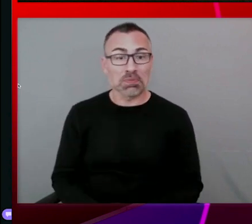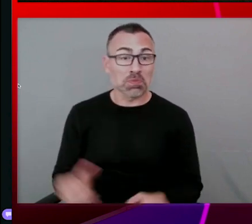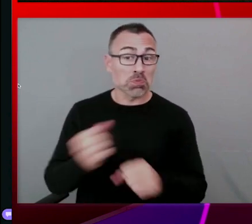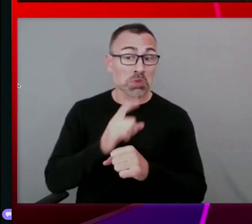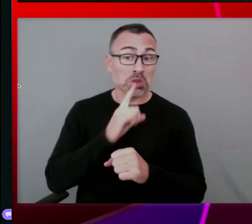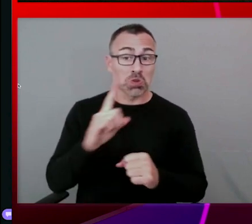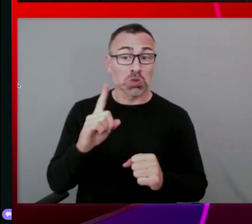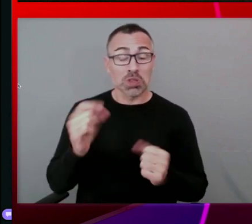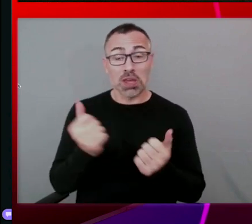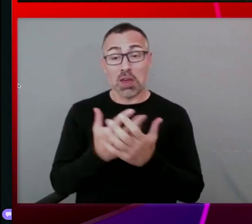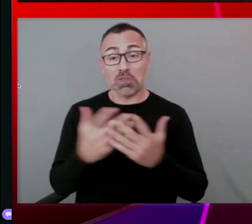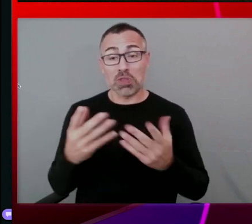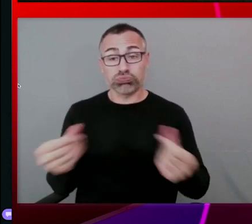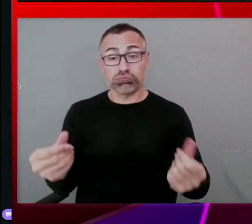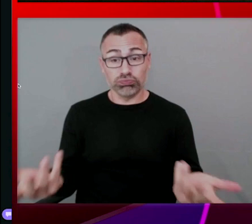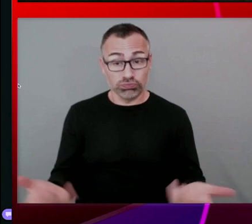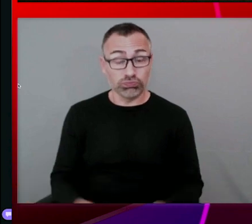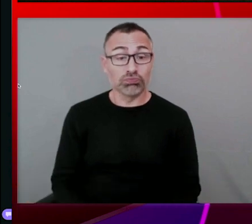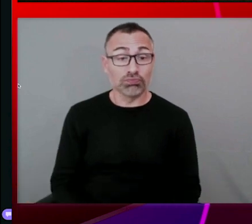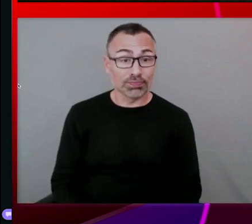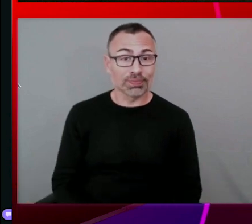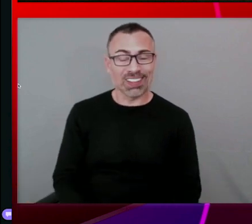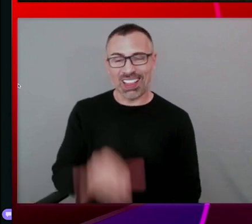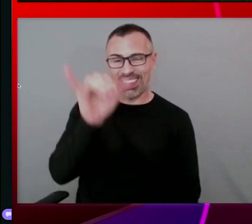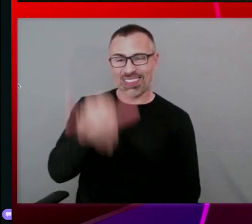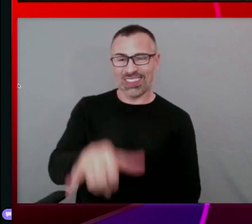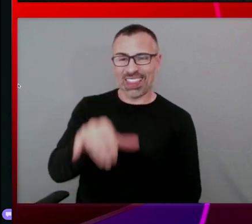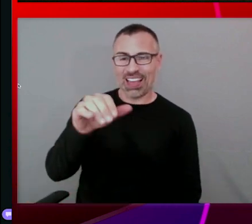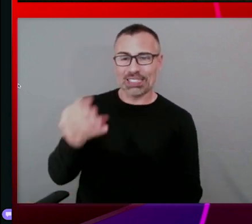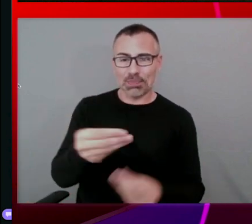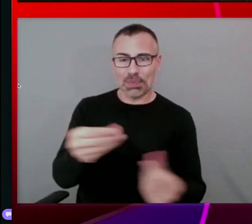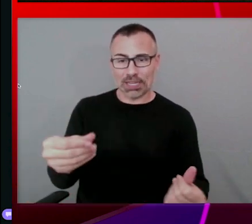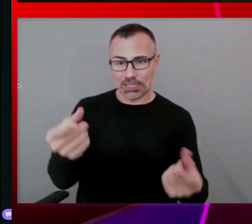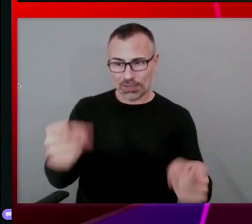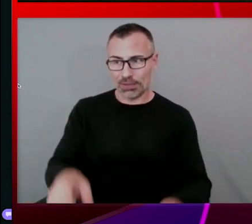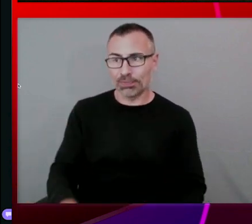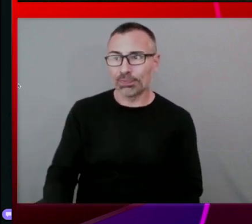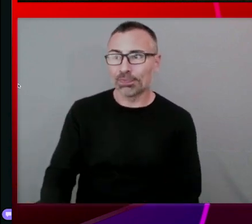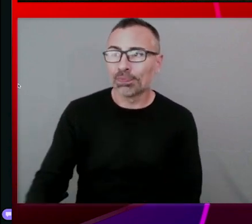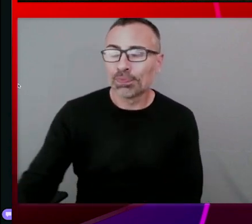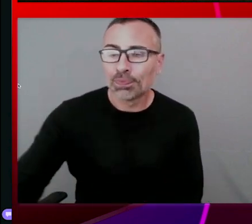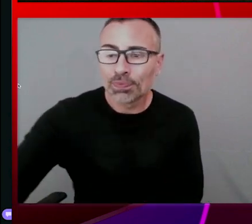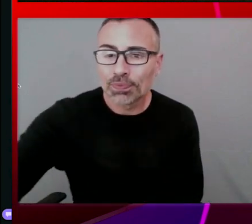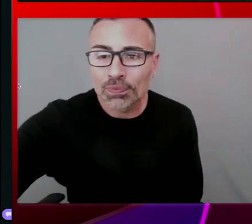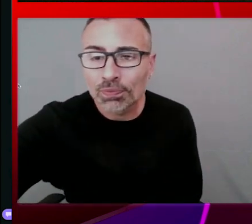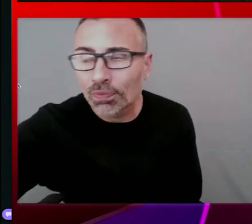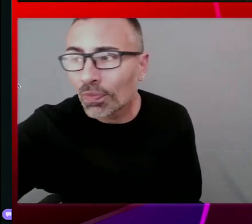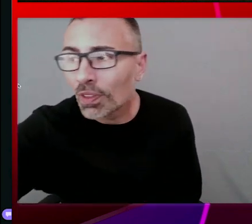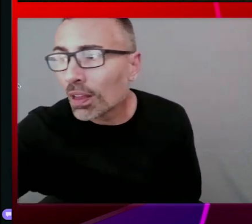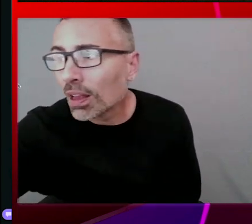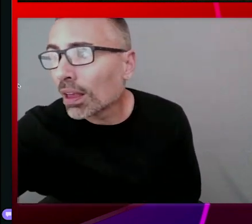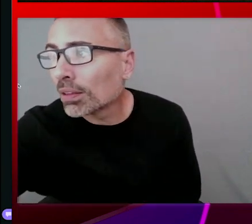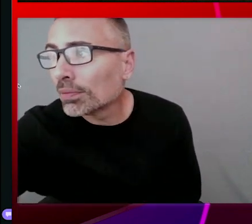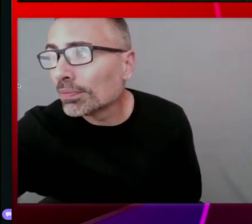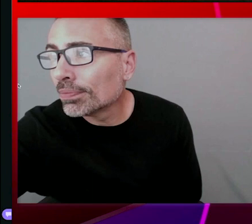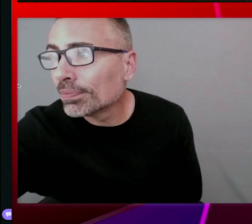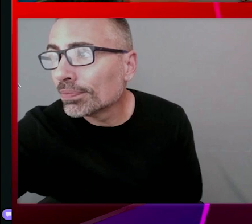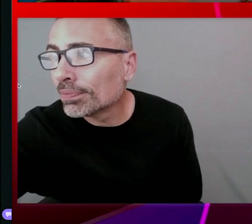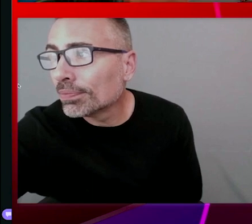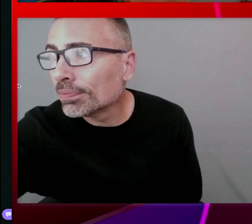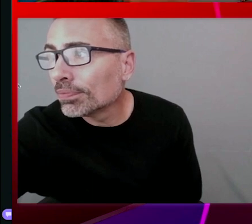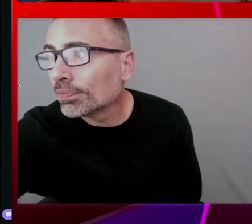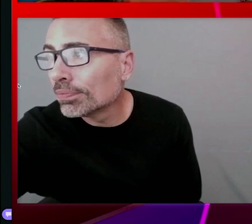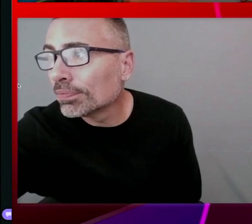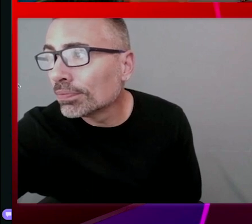those issues disappeared, right? So that's the mitigation step you took. Yeah. And then again, after that, you can now go